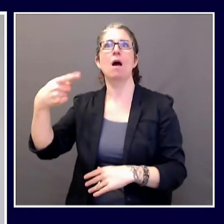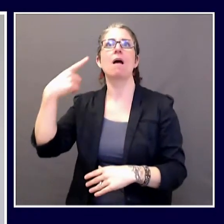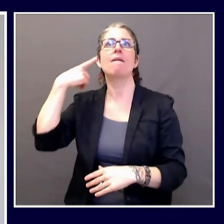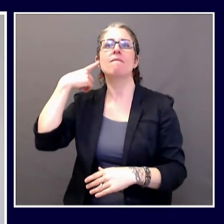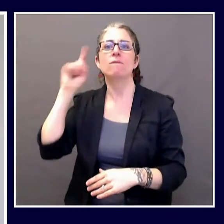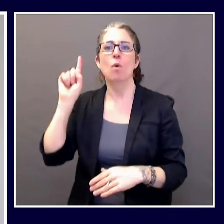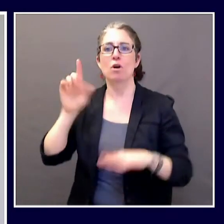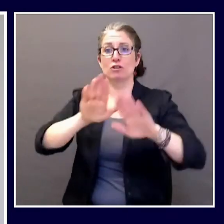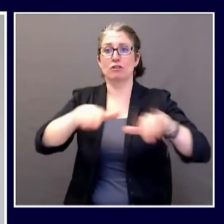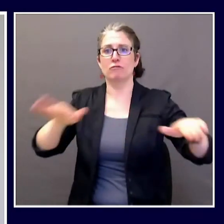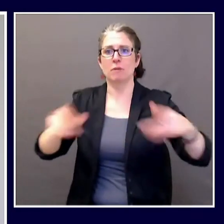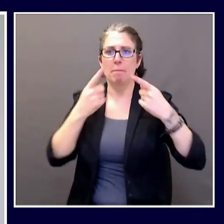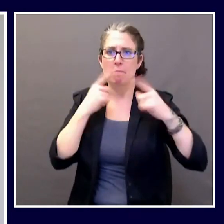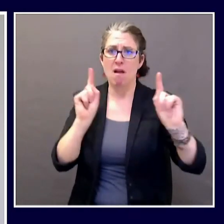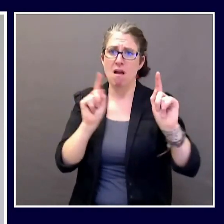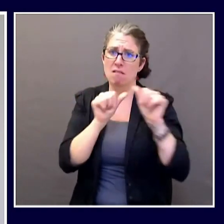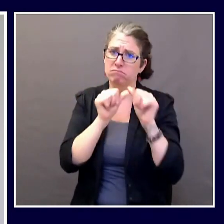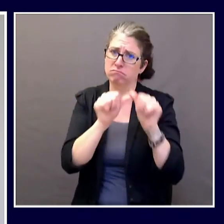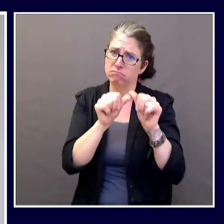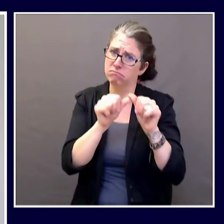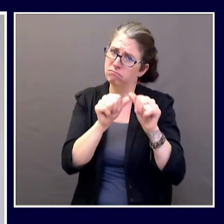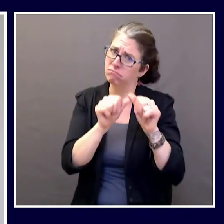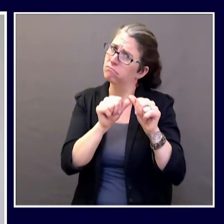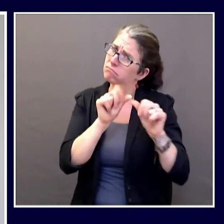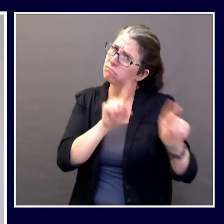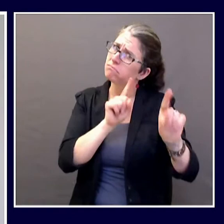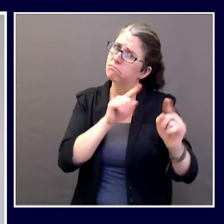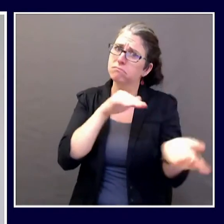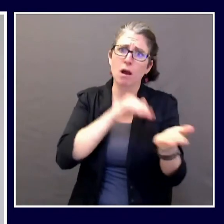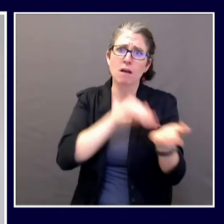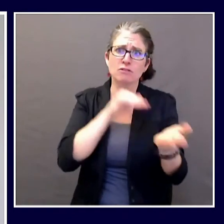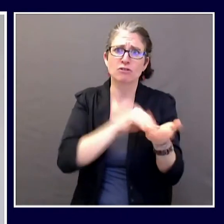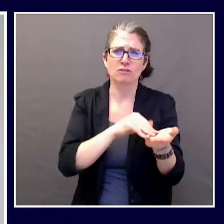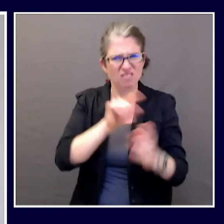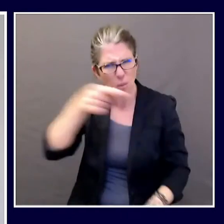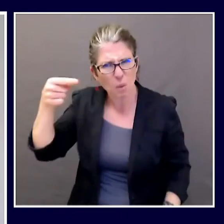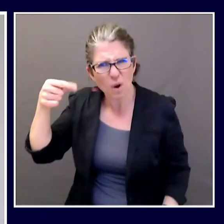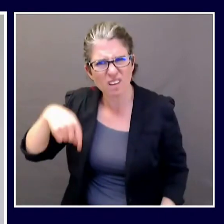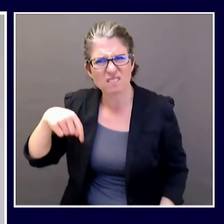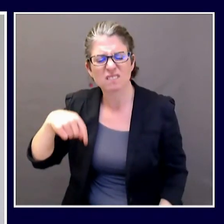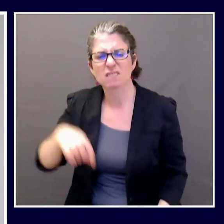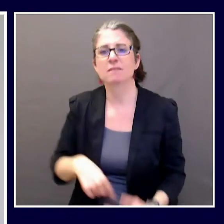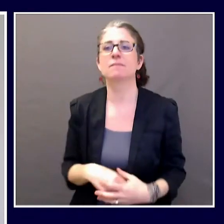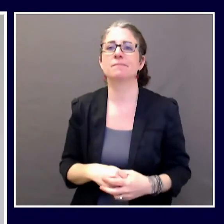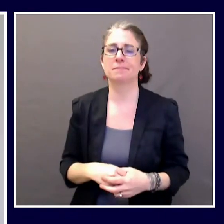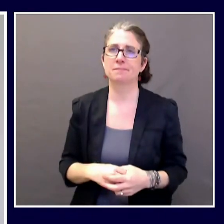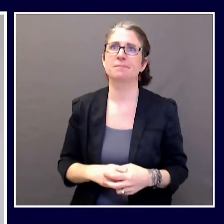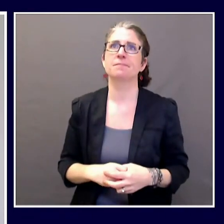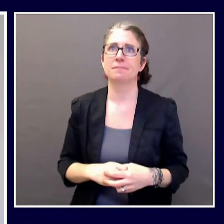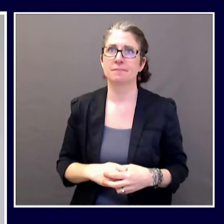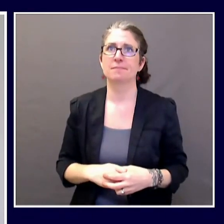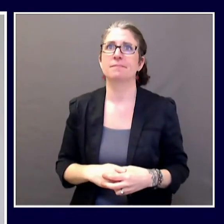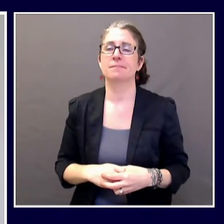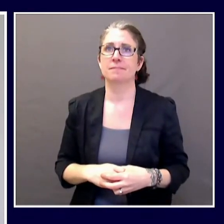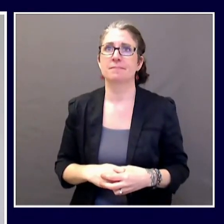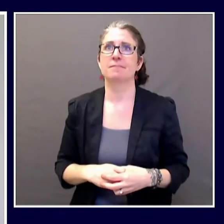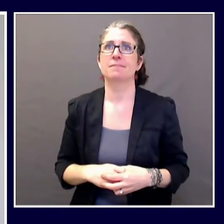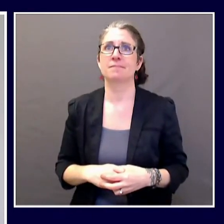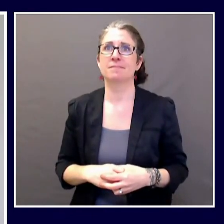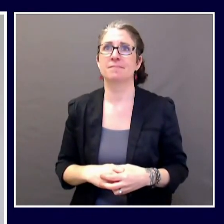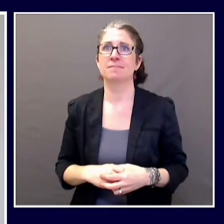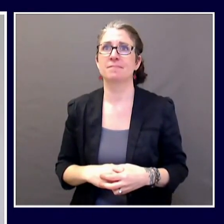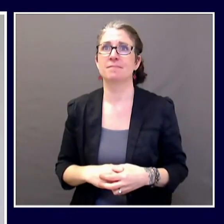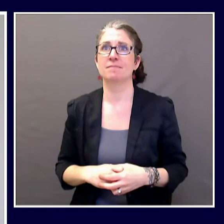What we found throughout the pandemic was that there were many who needed help. But for every child, for every person,